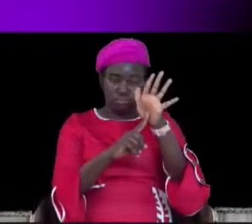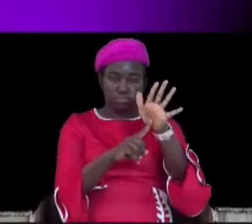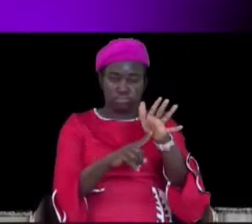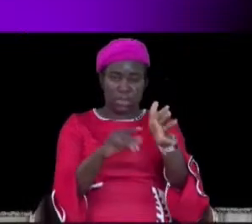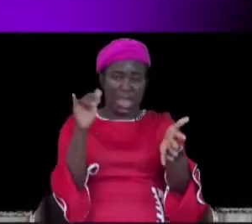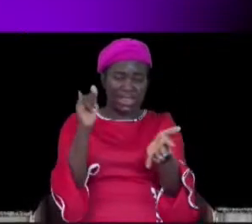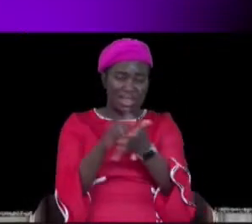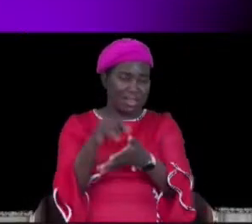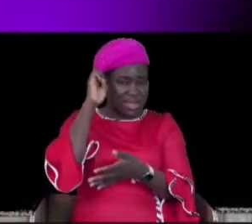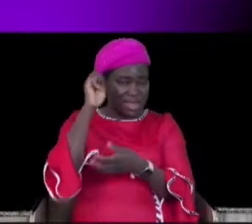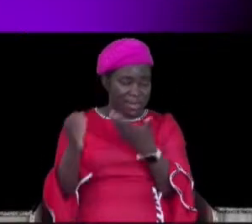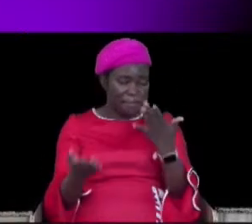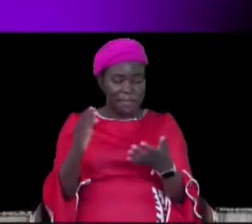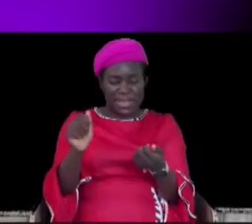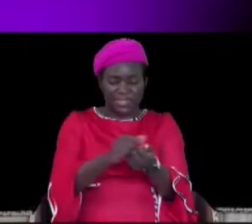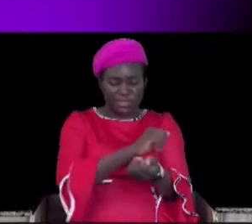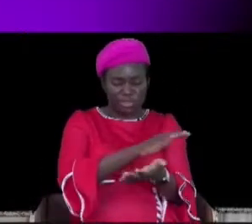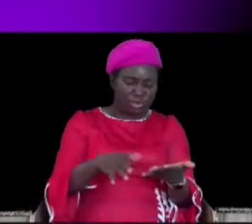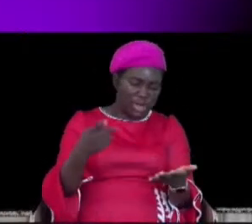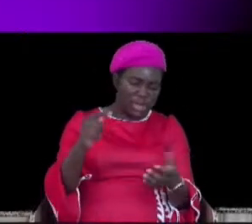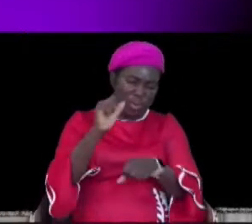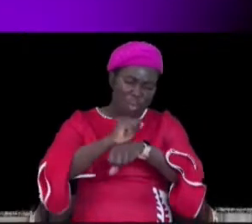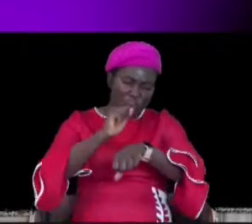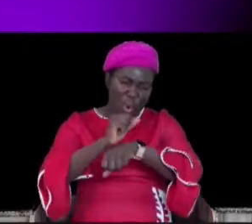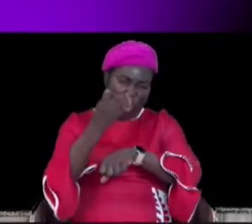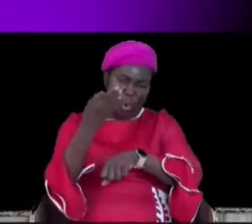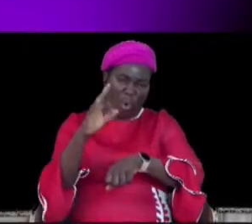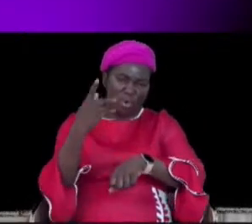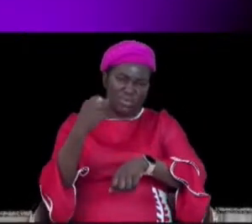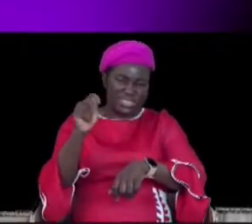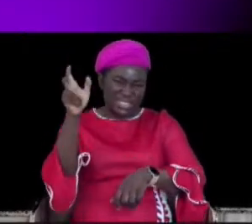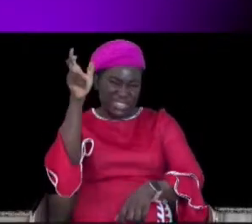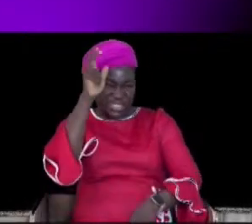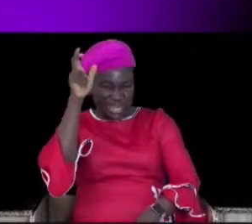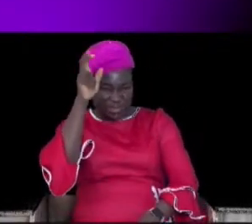that he might destroy the works of the devil.